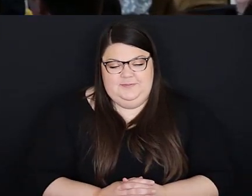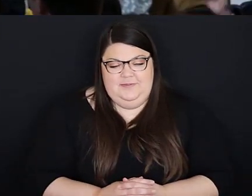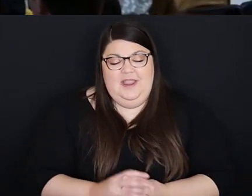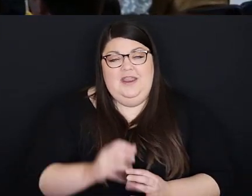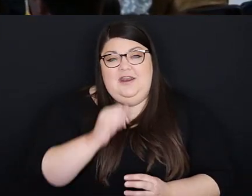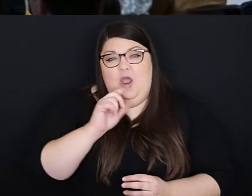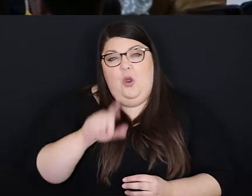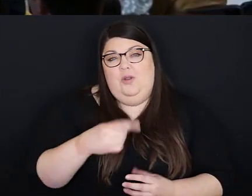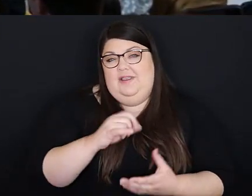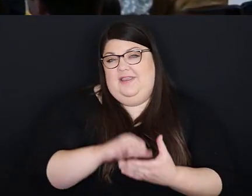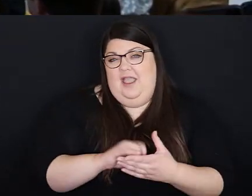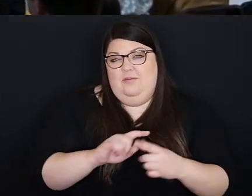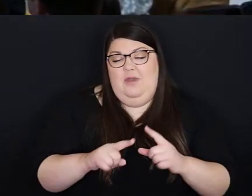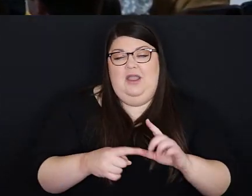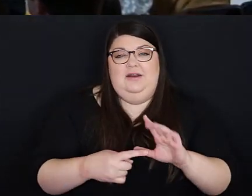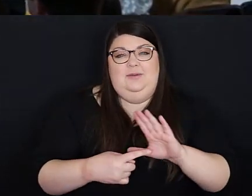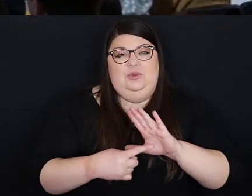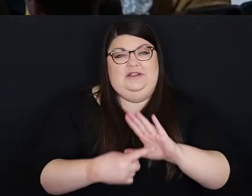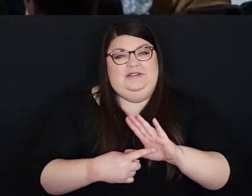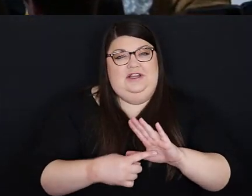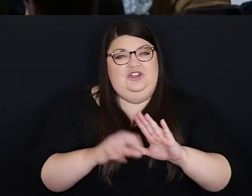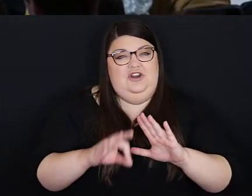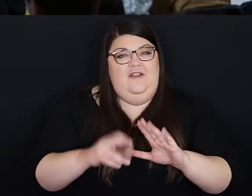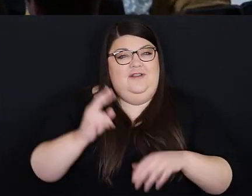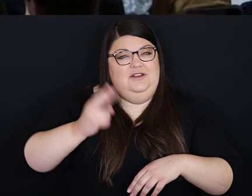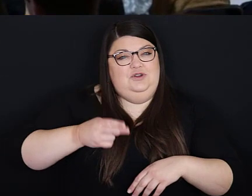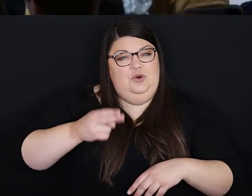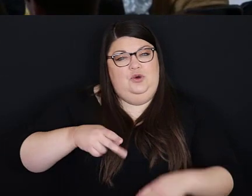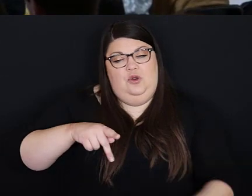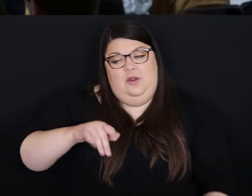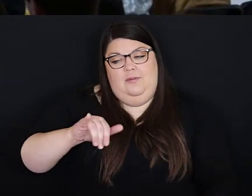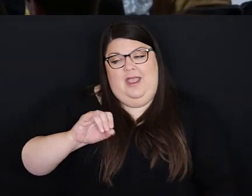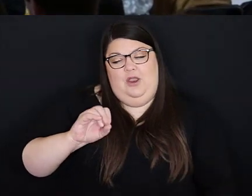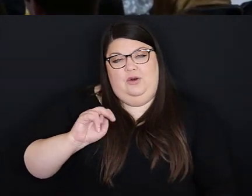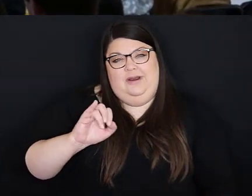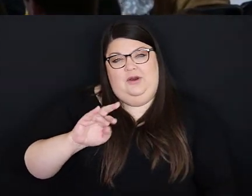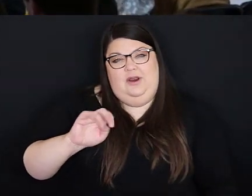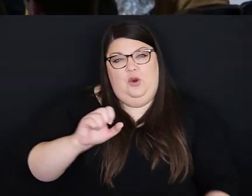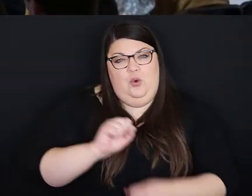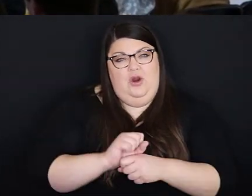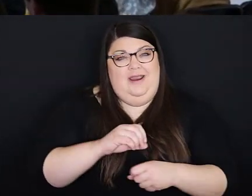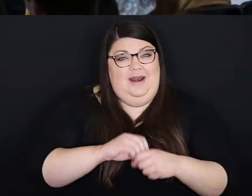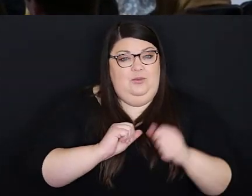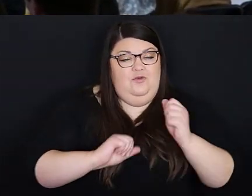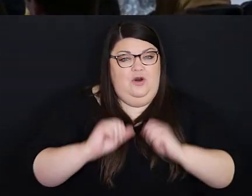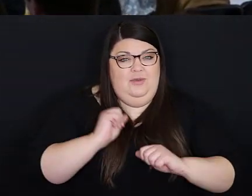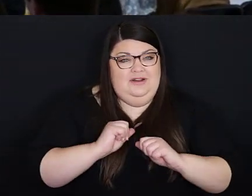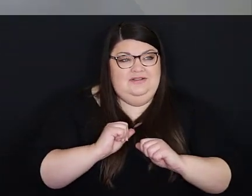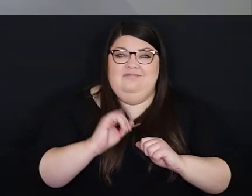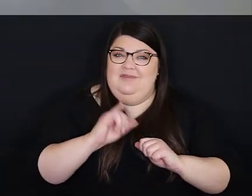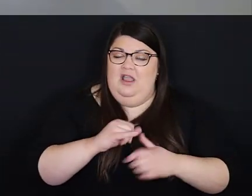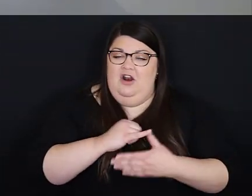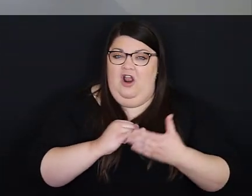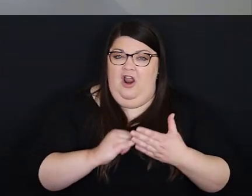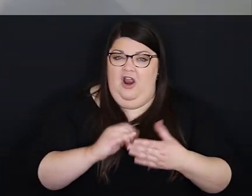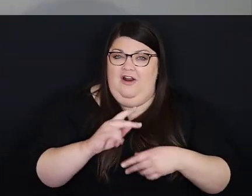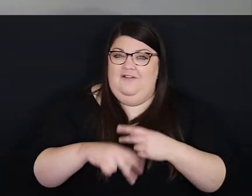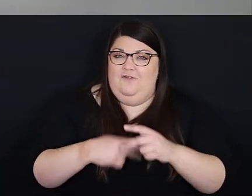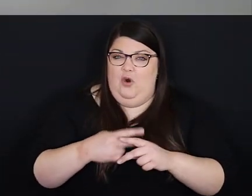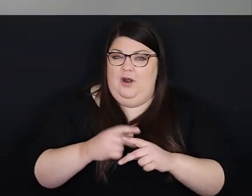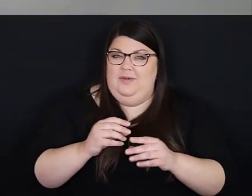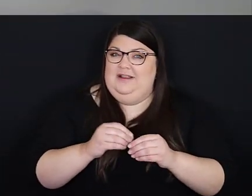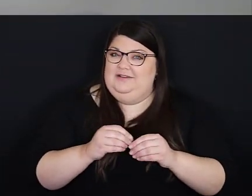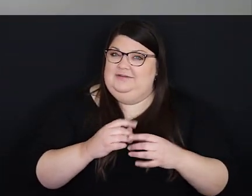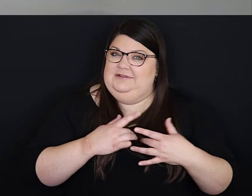that, for its presentation of historical pioneering work in performance, an art form that is known to be